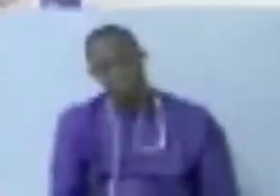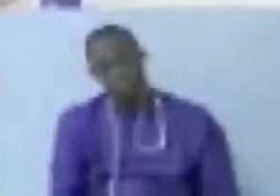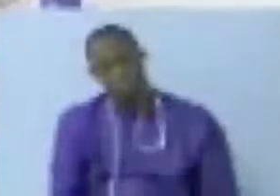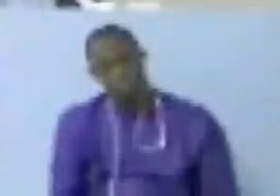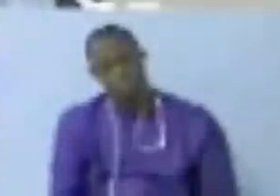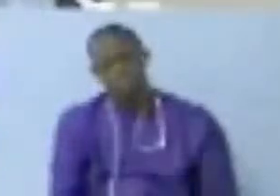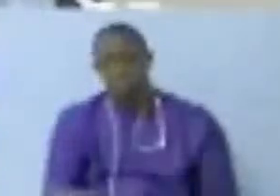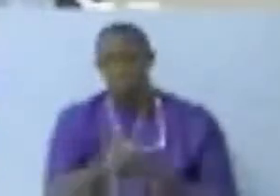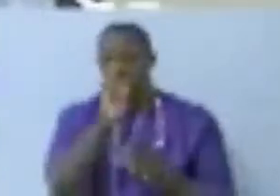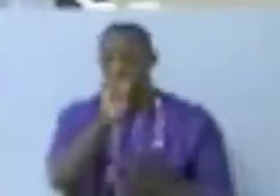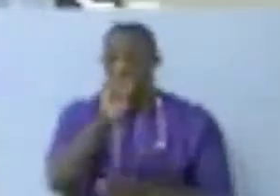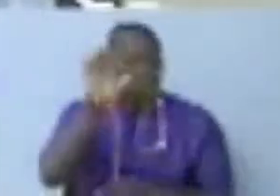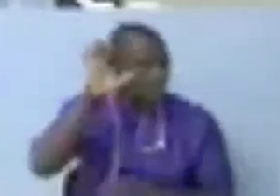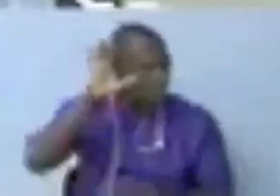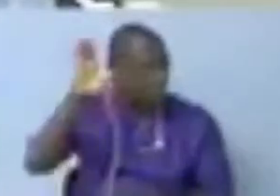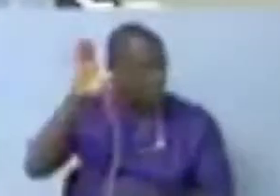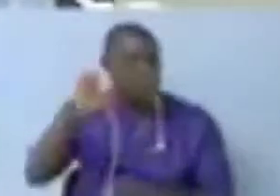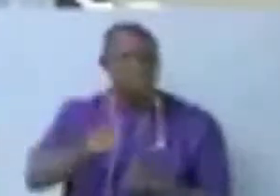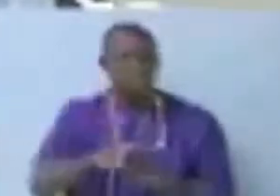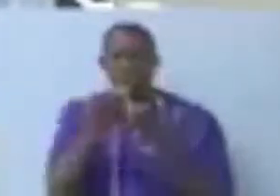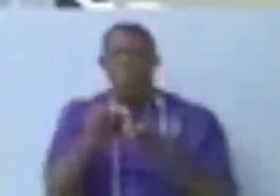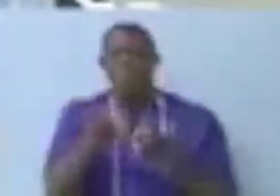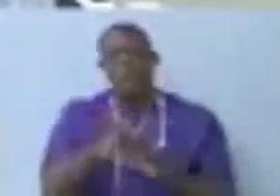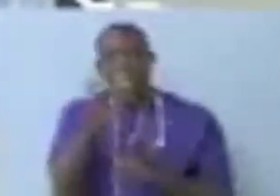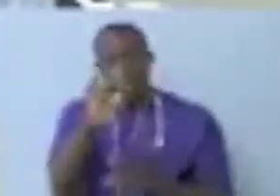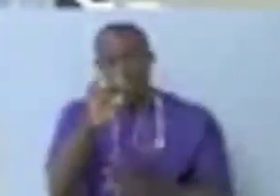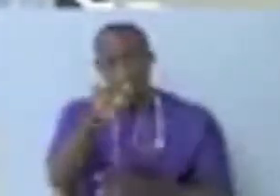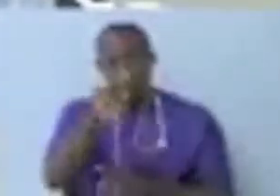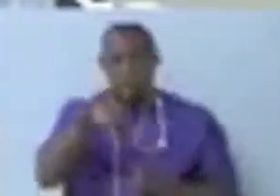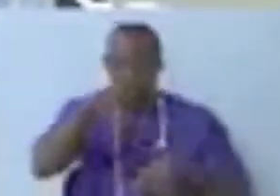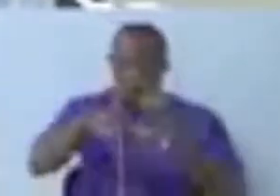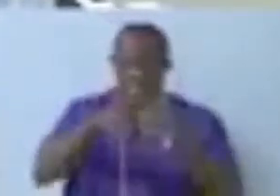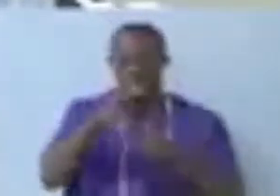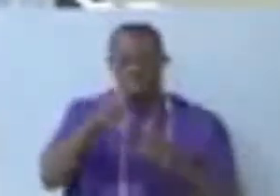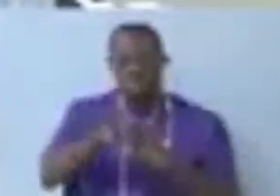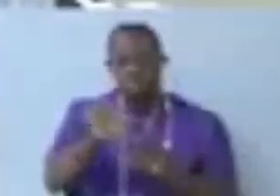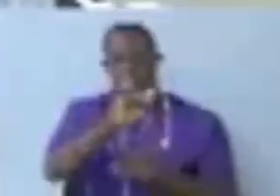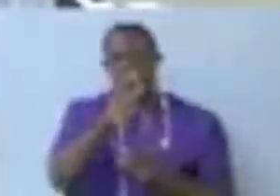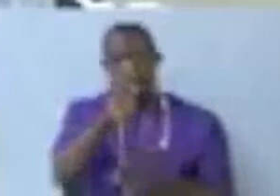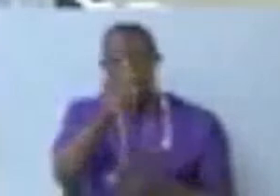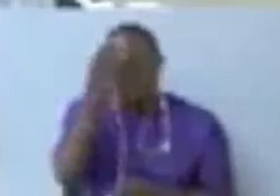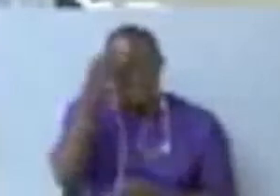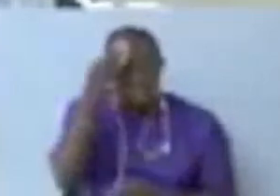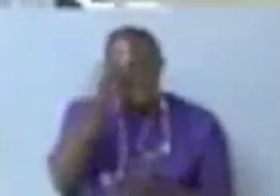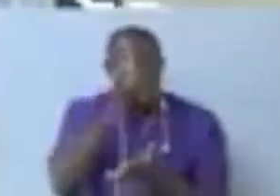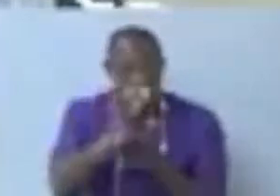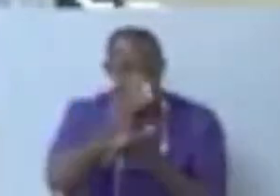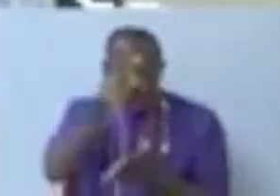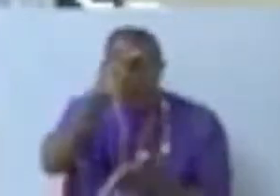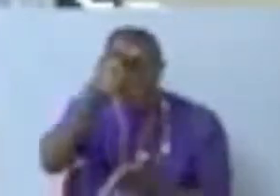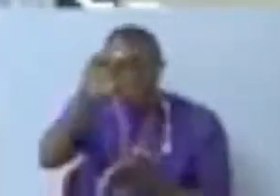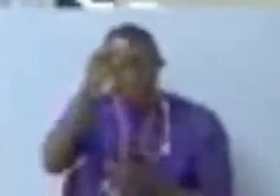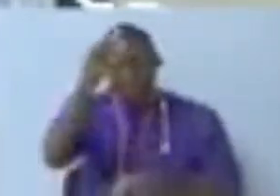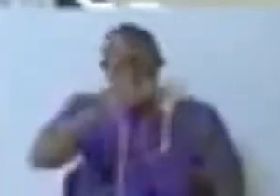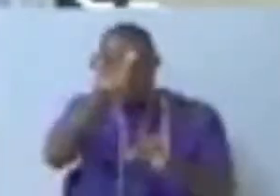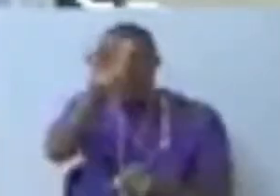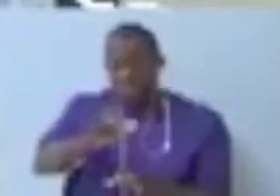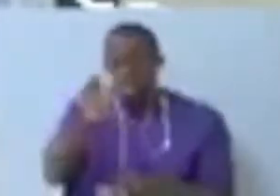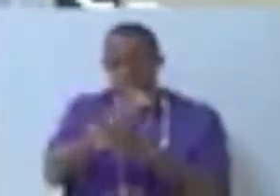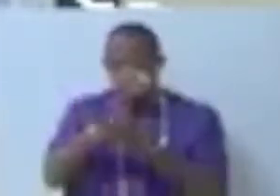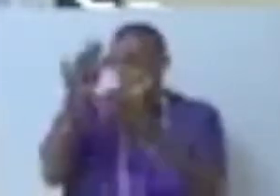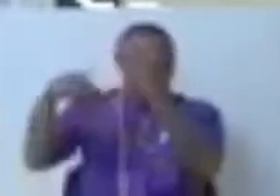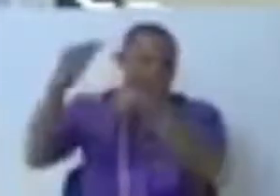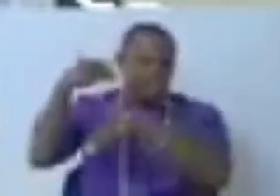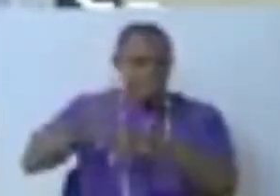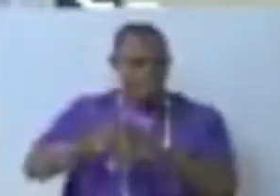listen, but as far as you are concerned, you were certain that the Minister of Justice at that time was present at the